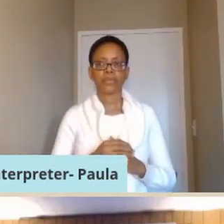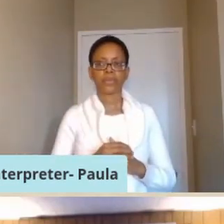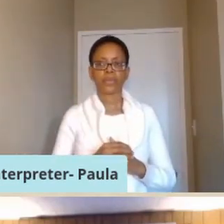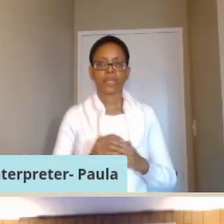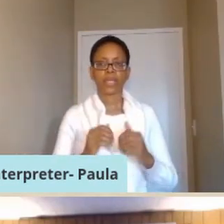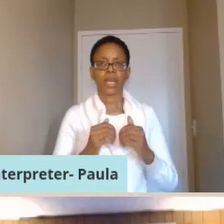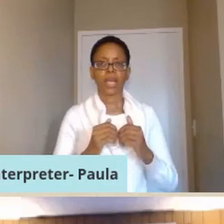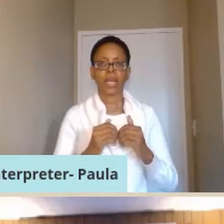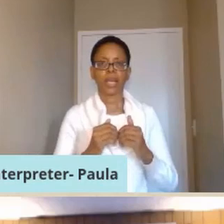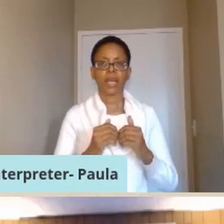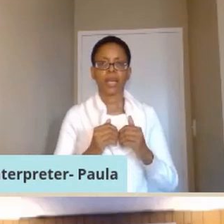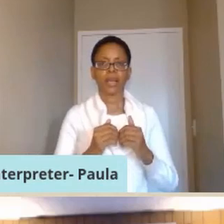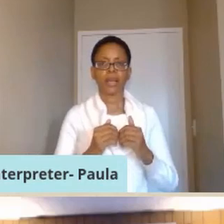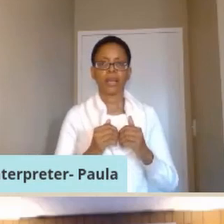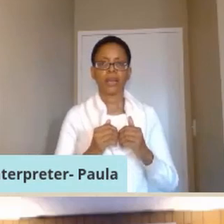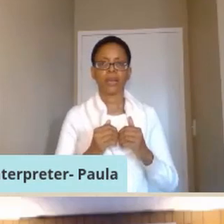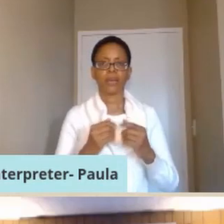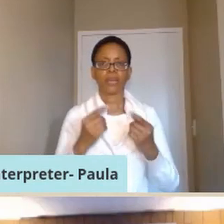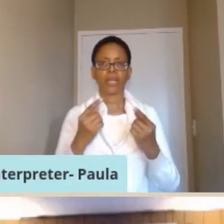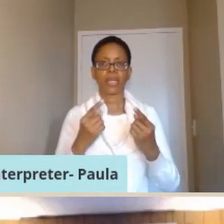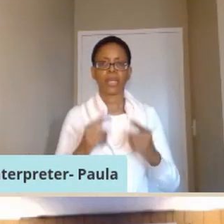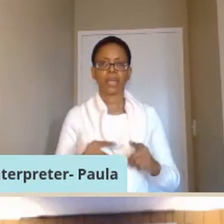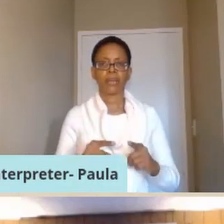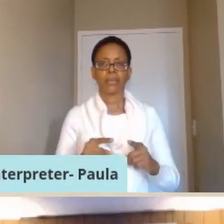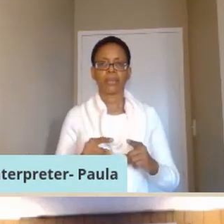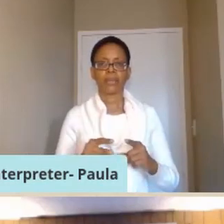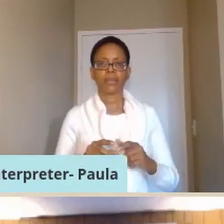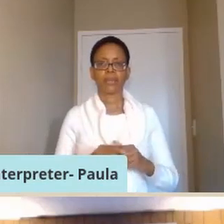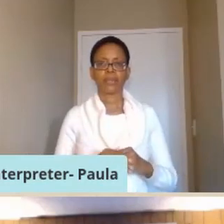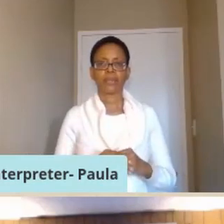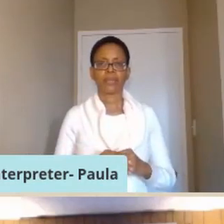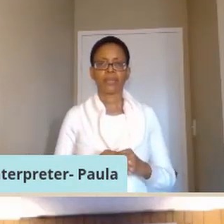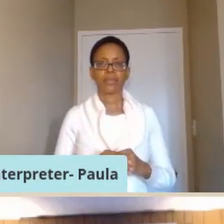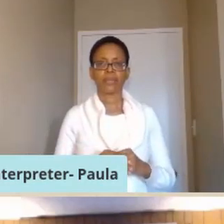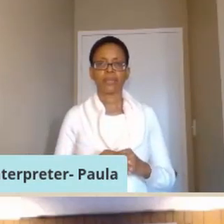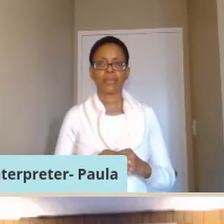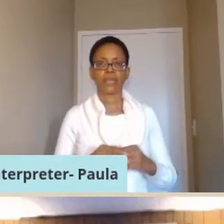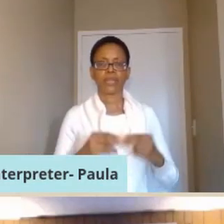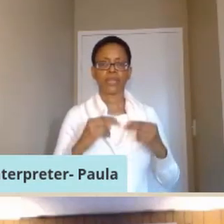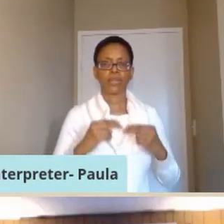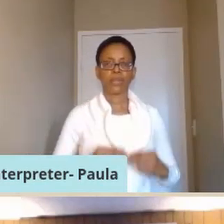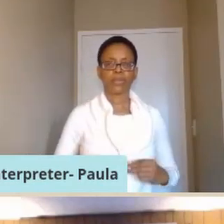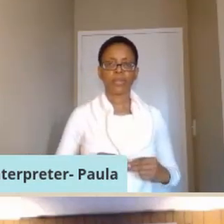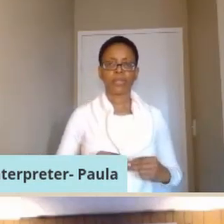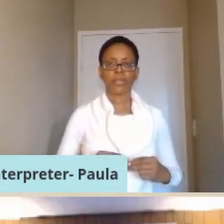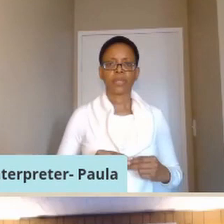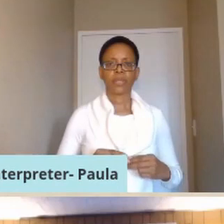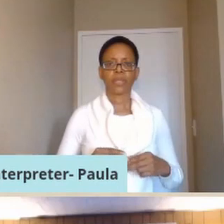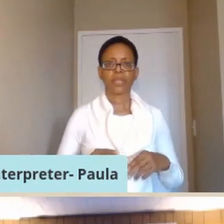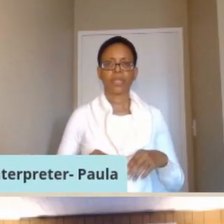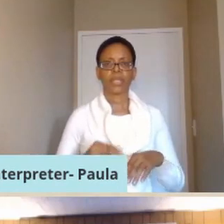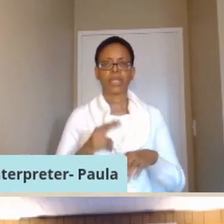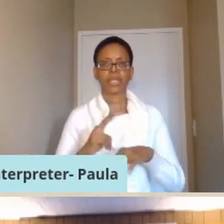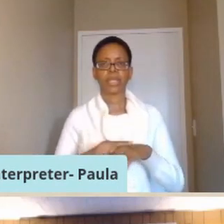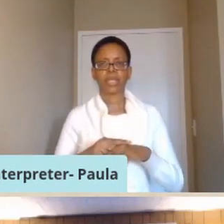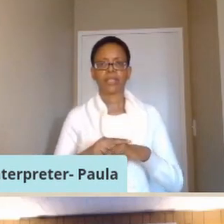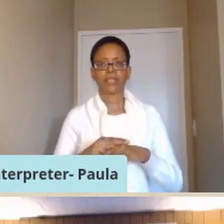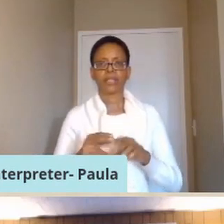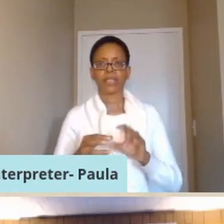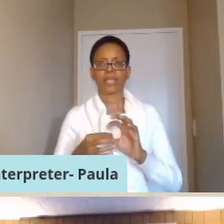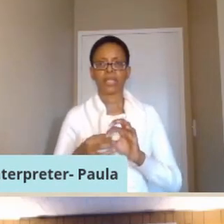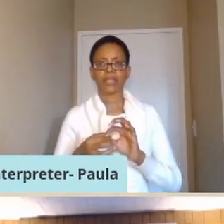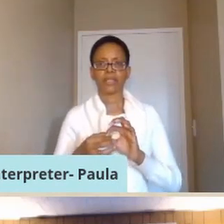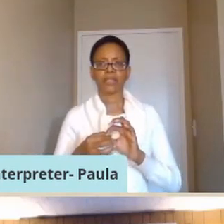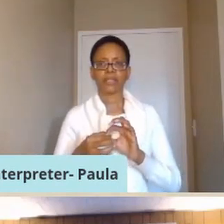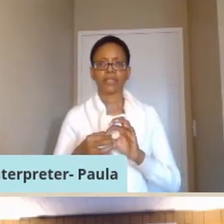That can happen through the connection between human being and the nature via the names of